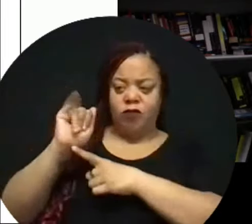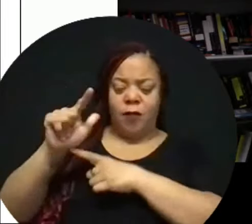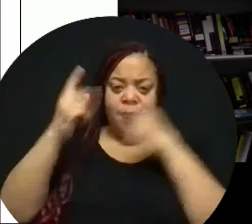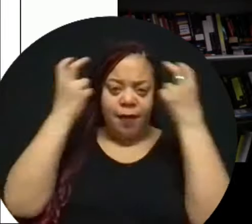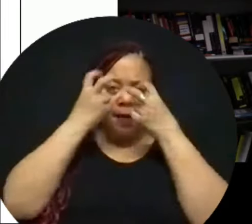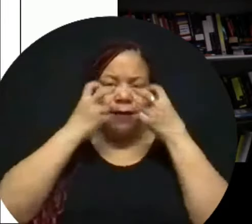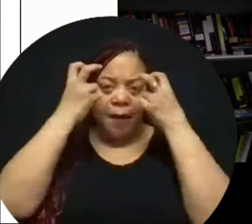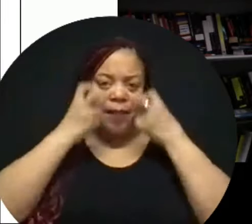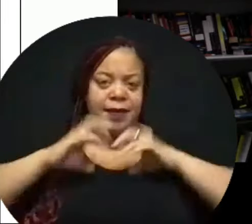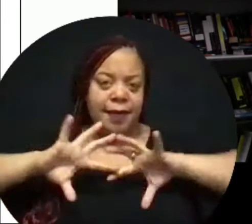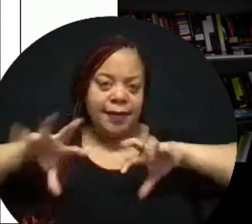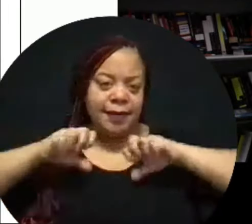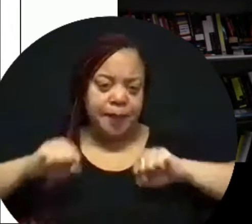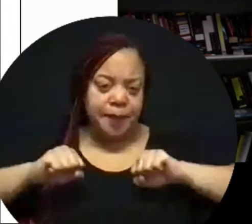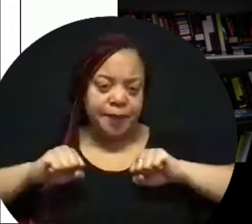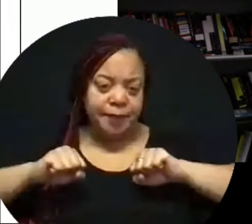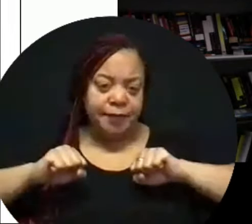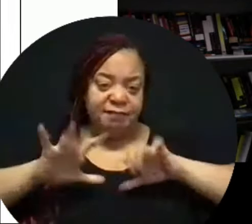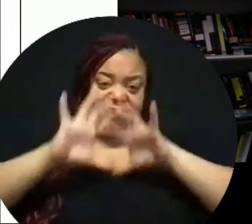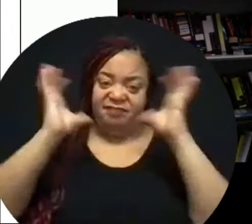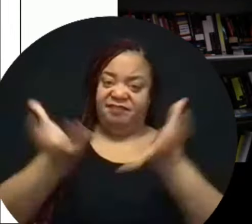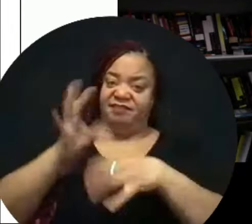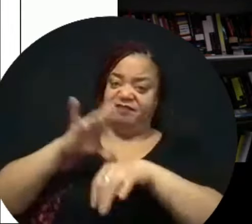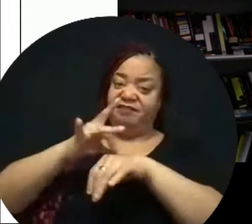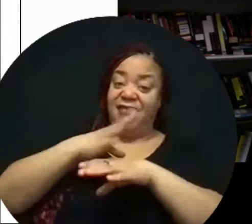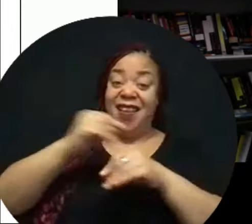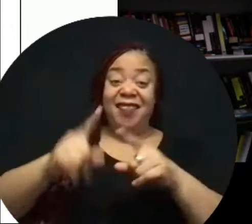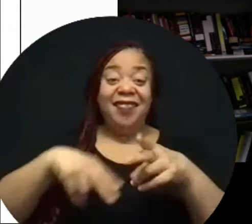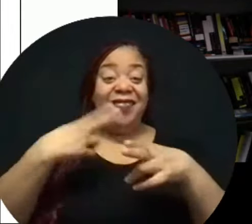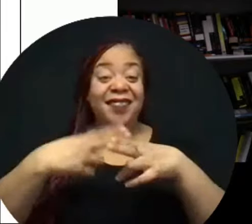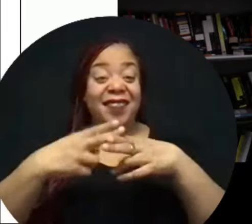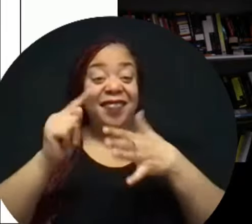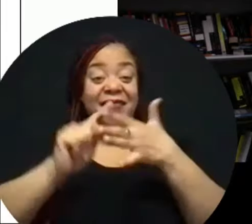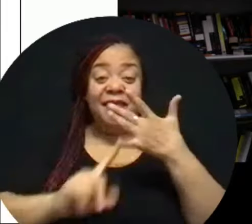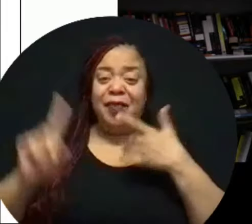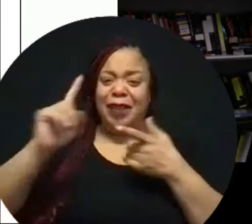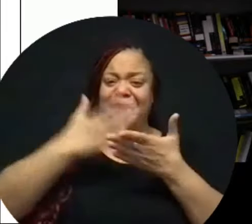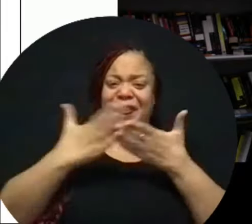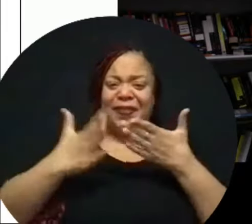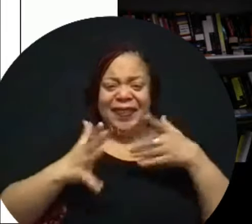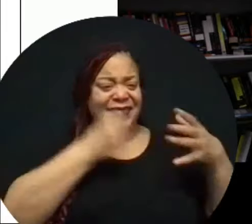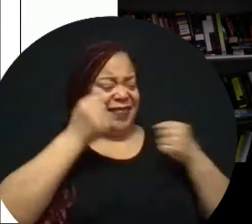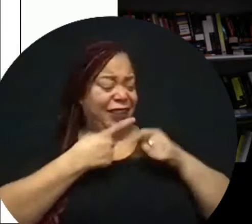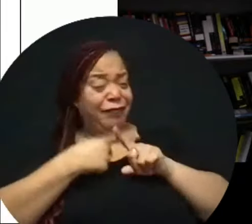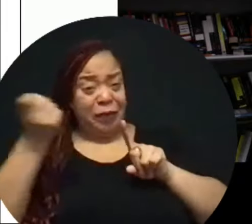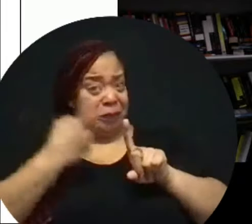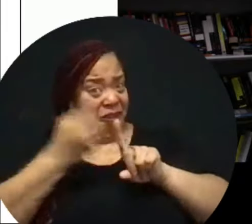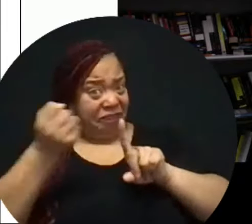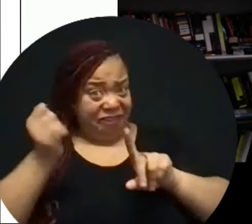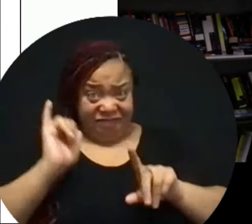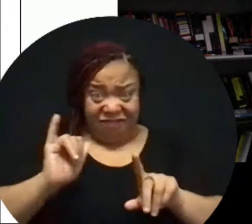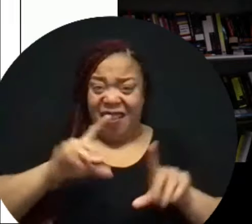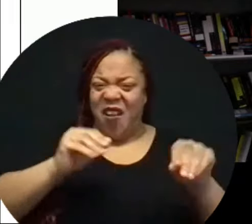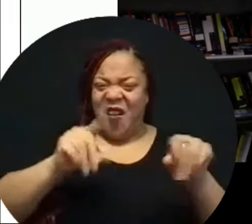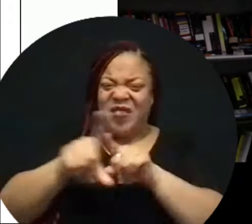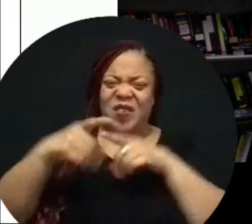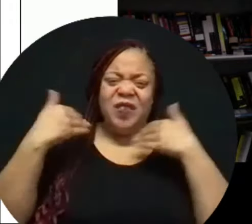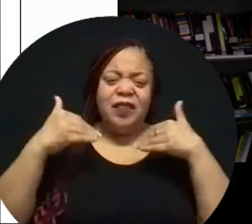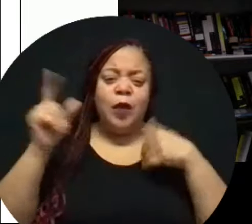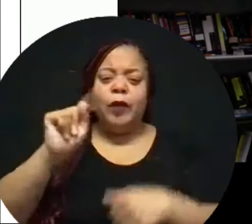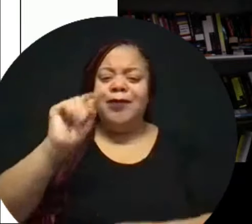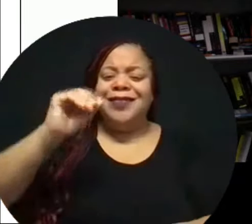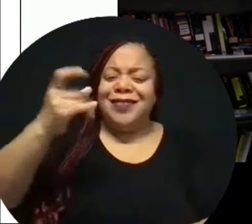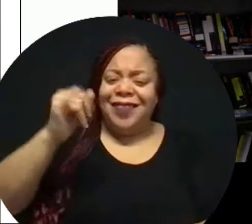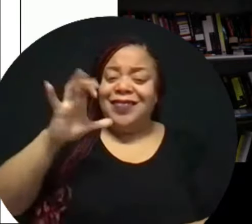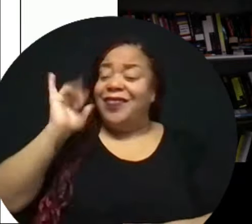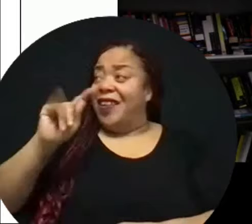the toxic aspects or material that's produced out of those relations, where that can be dumped. And I